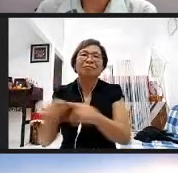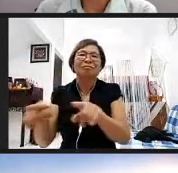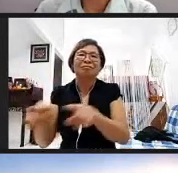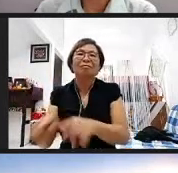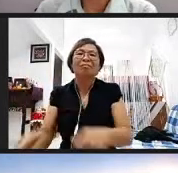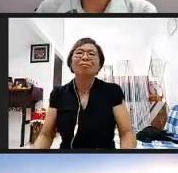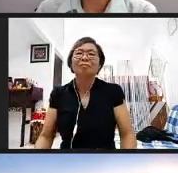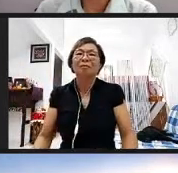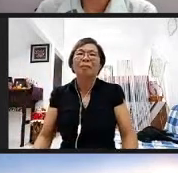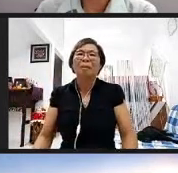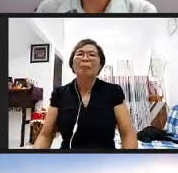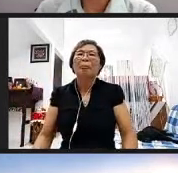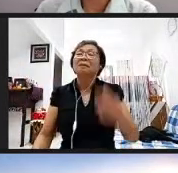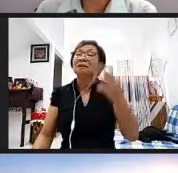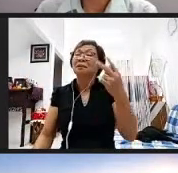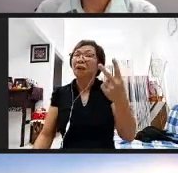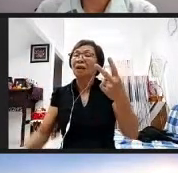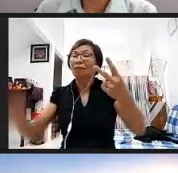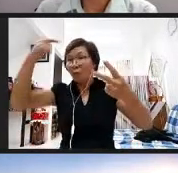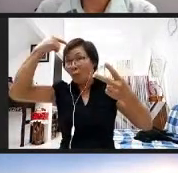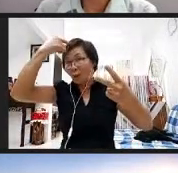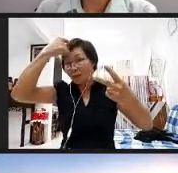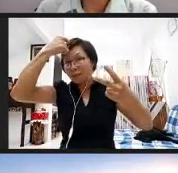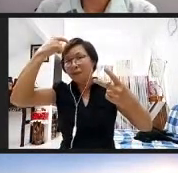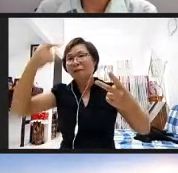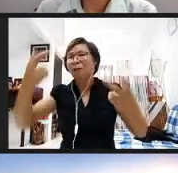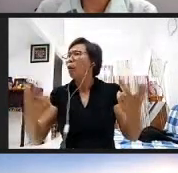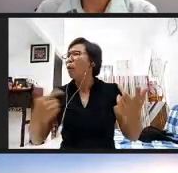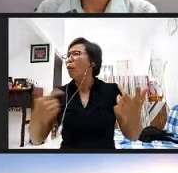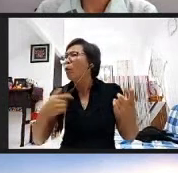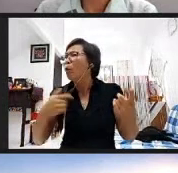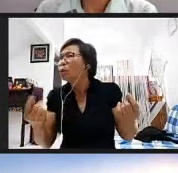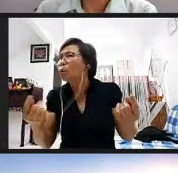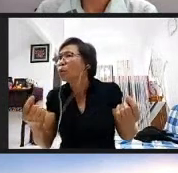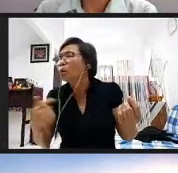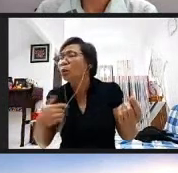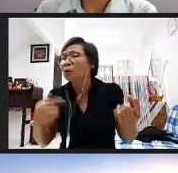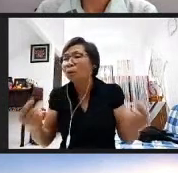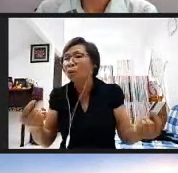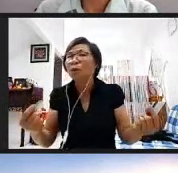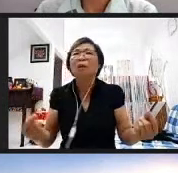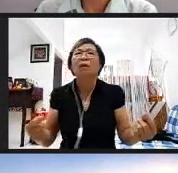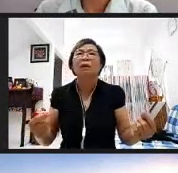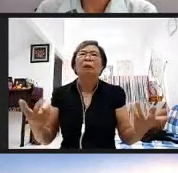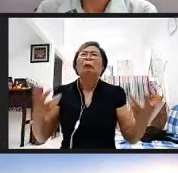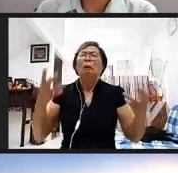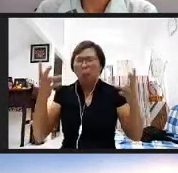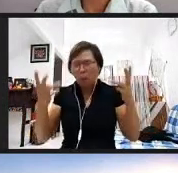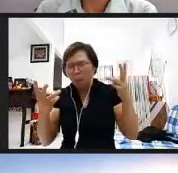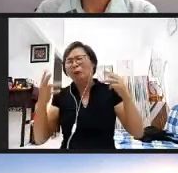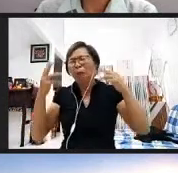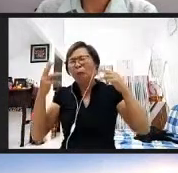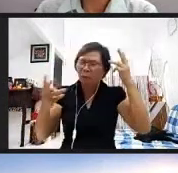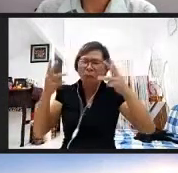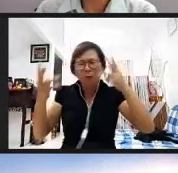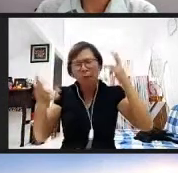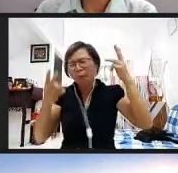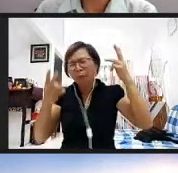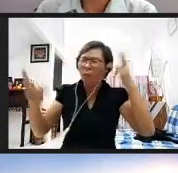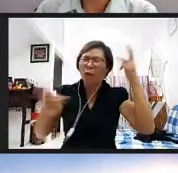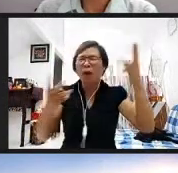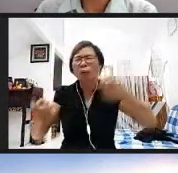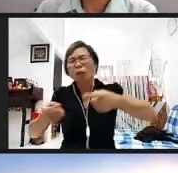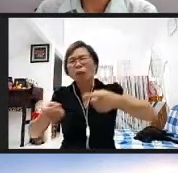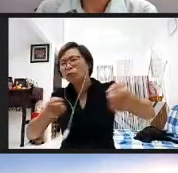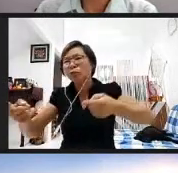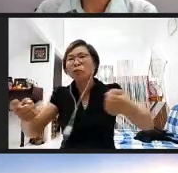The second vaccine is, what can I do? So instead of worry and try to control things that are